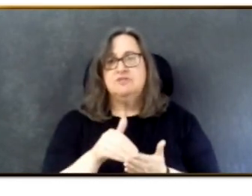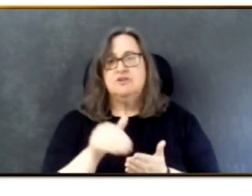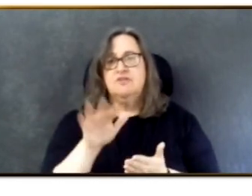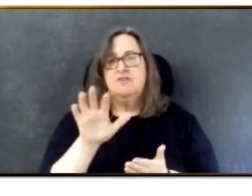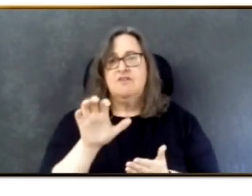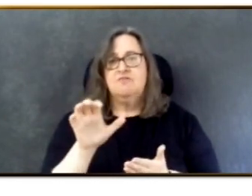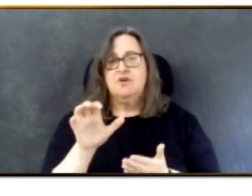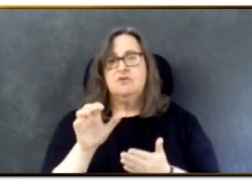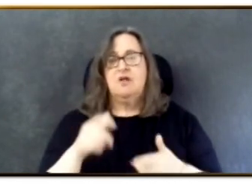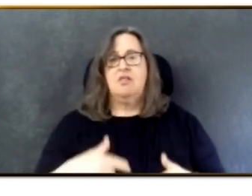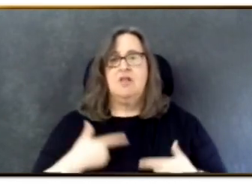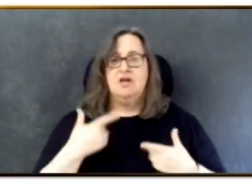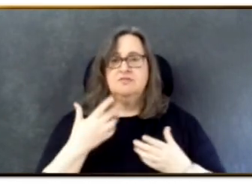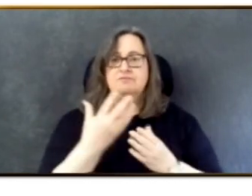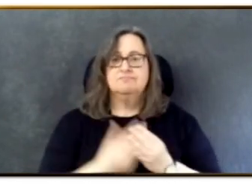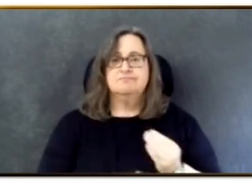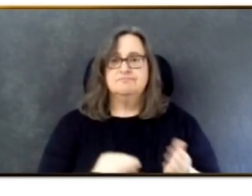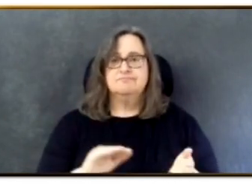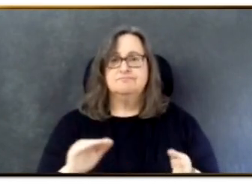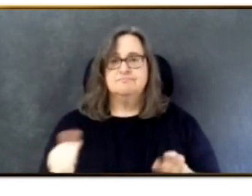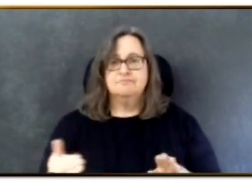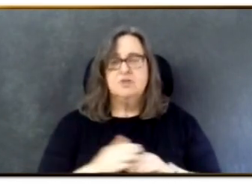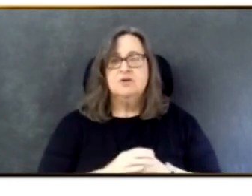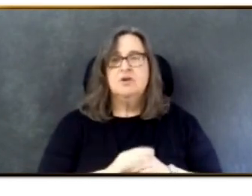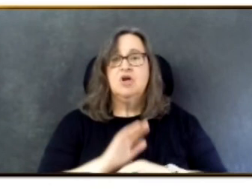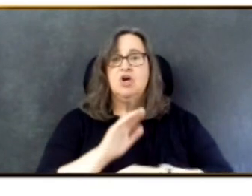15,500 lives lost. Overnight,